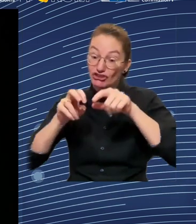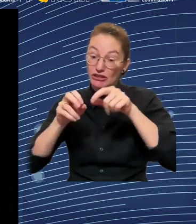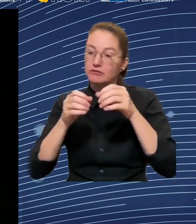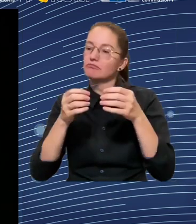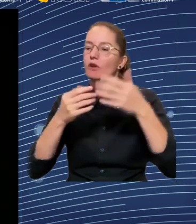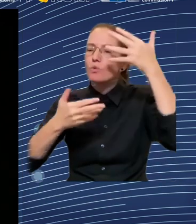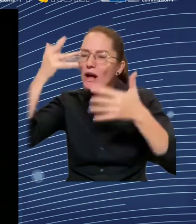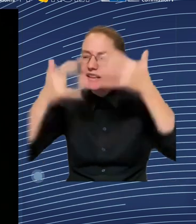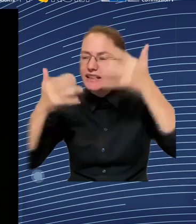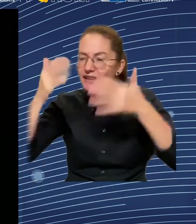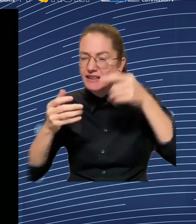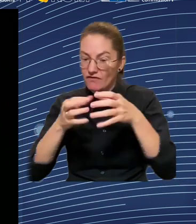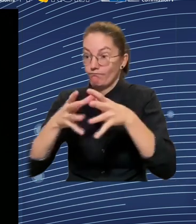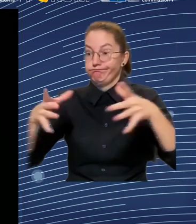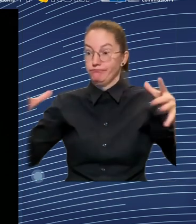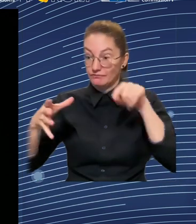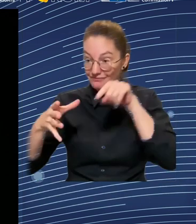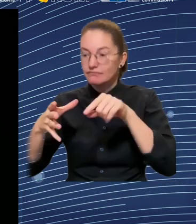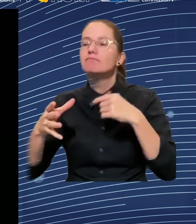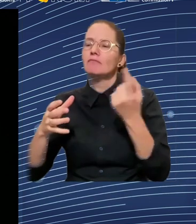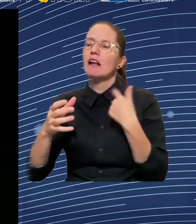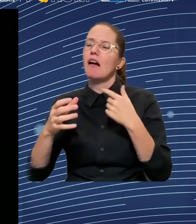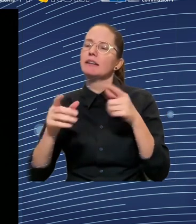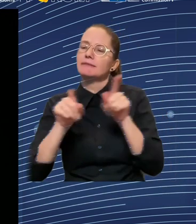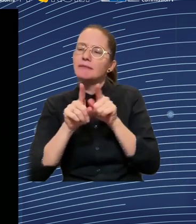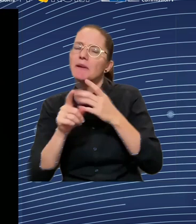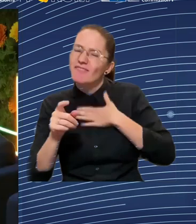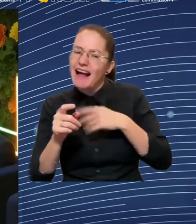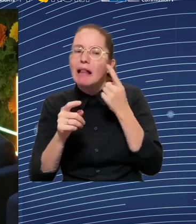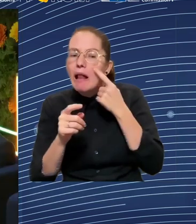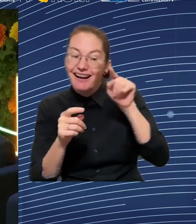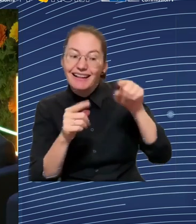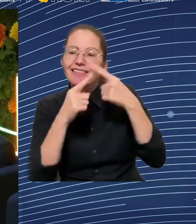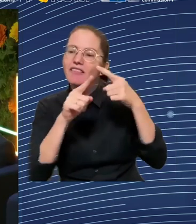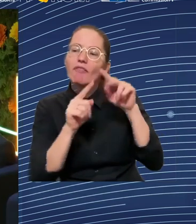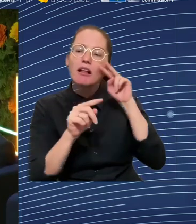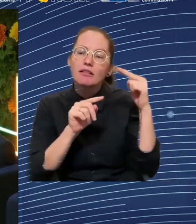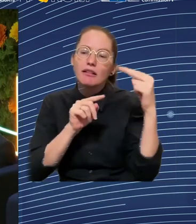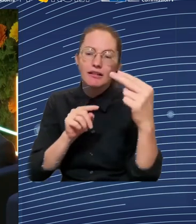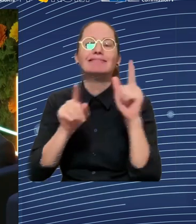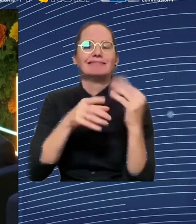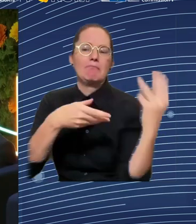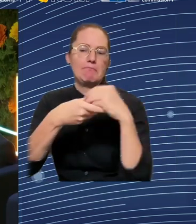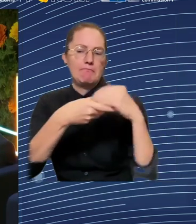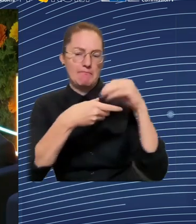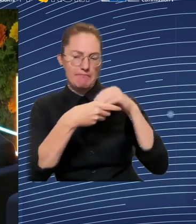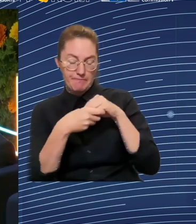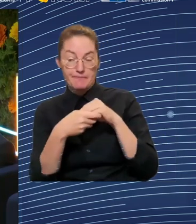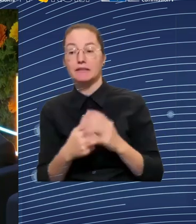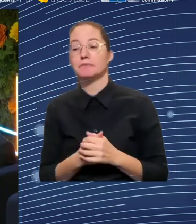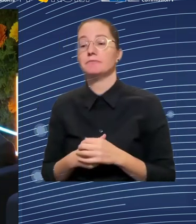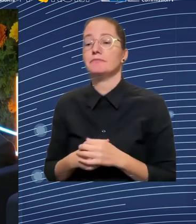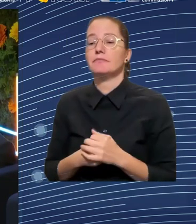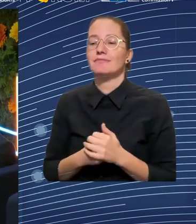of paramount importance. Thank you. Anybody else would like to pick up on that particular Maybe question? I would just add Please? Something